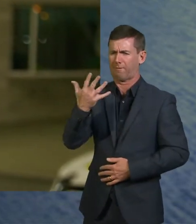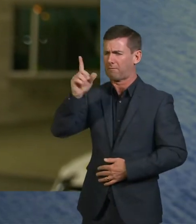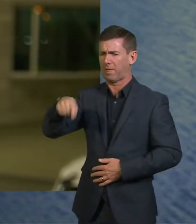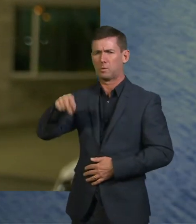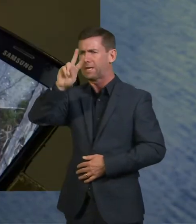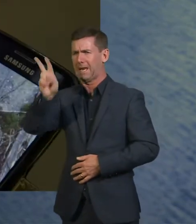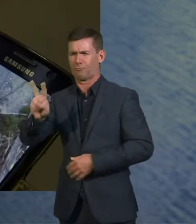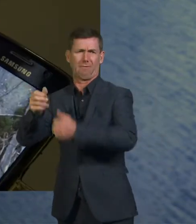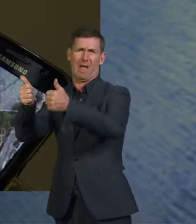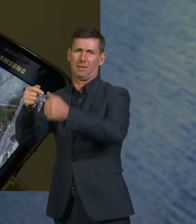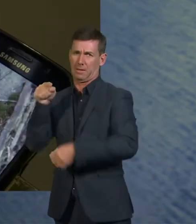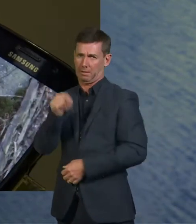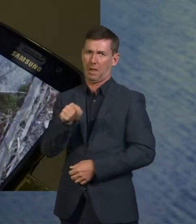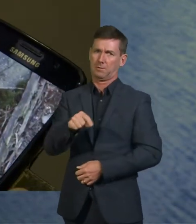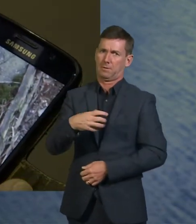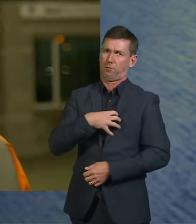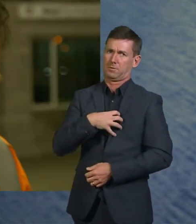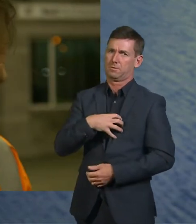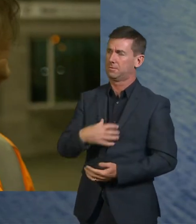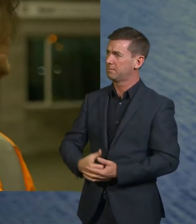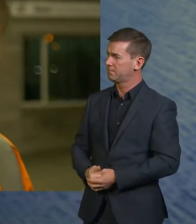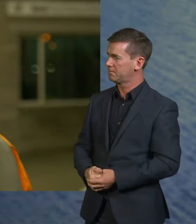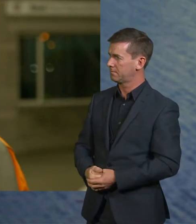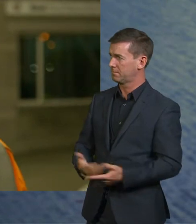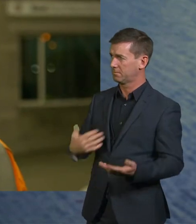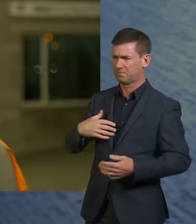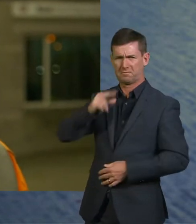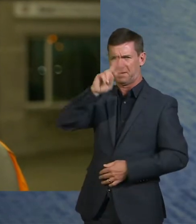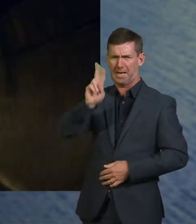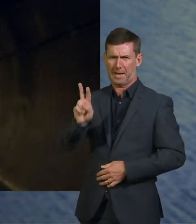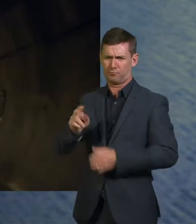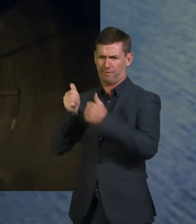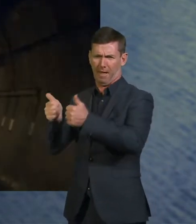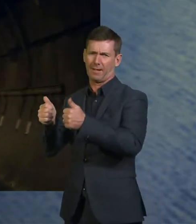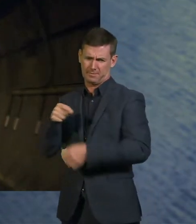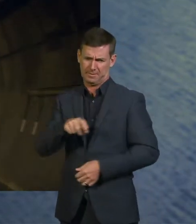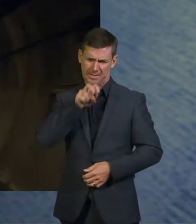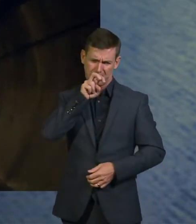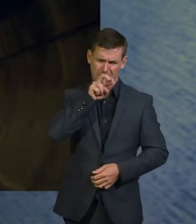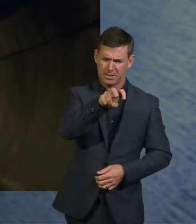mate, that's scary. I would take on electricity all day rather than adders.